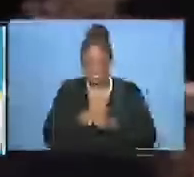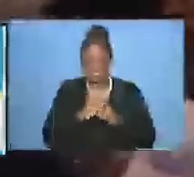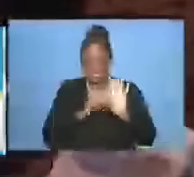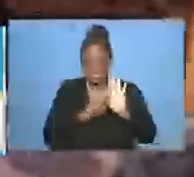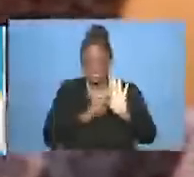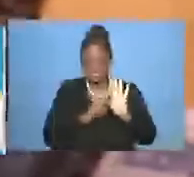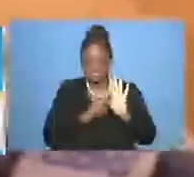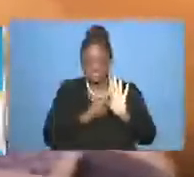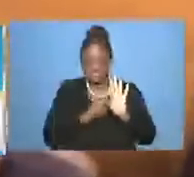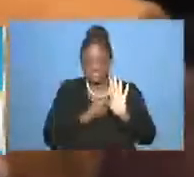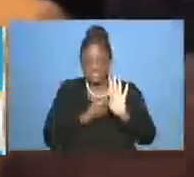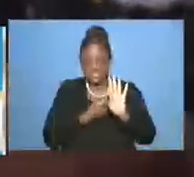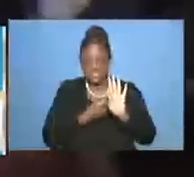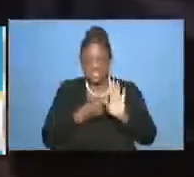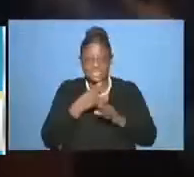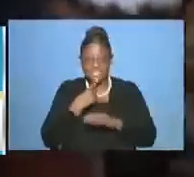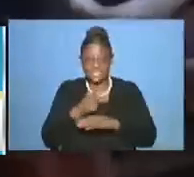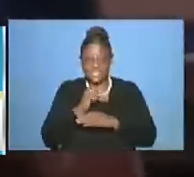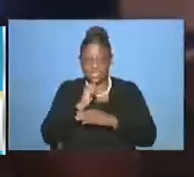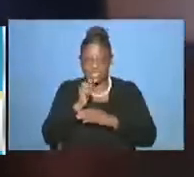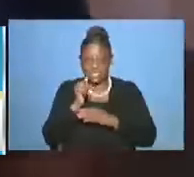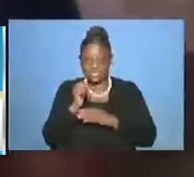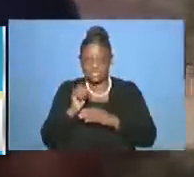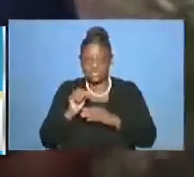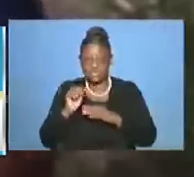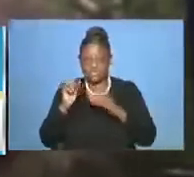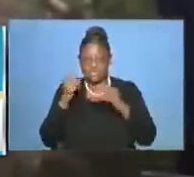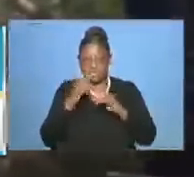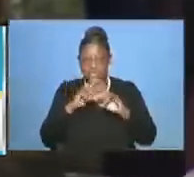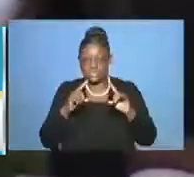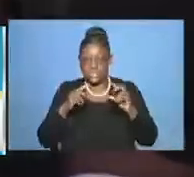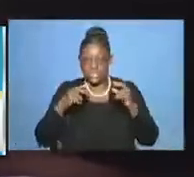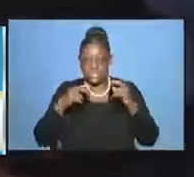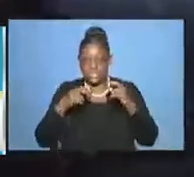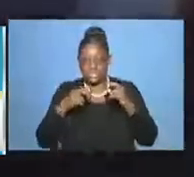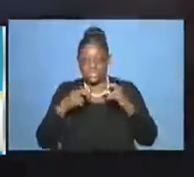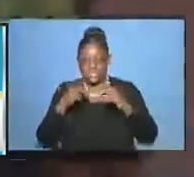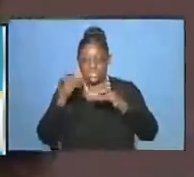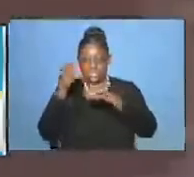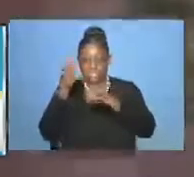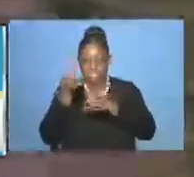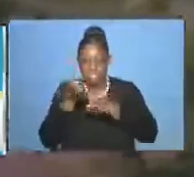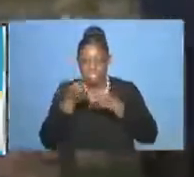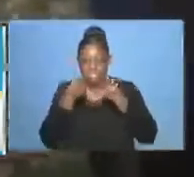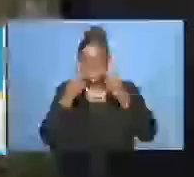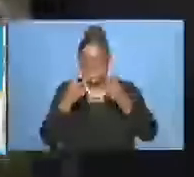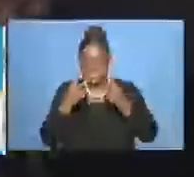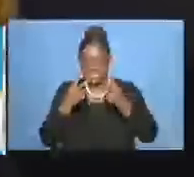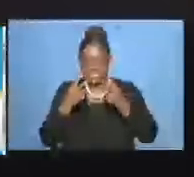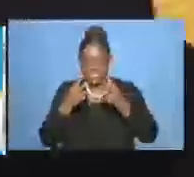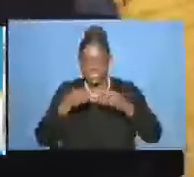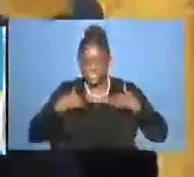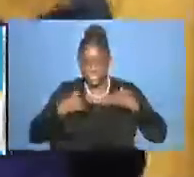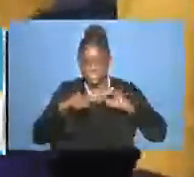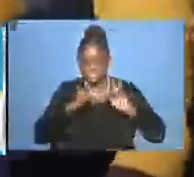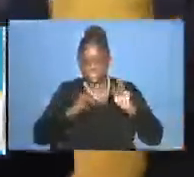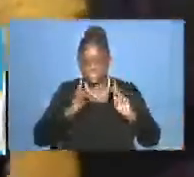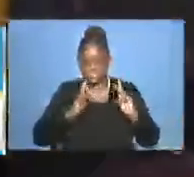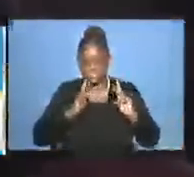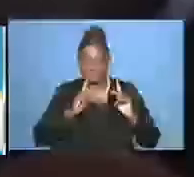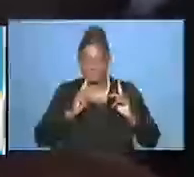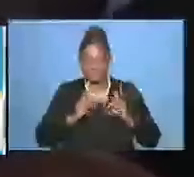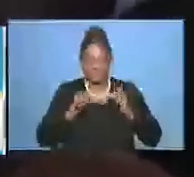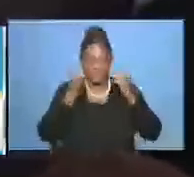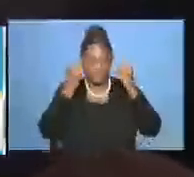been active for several years. One of the islands participating is hoping to see a youth movement as far as athletes are concerned, as there are